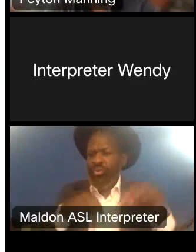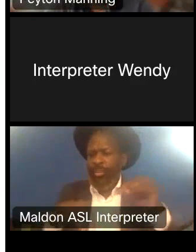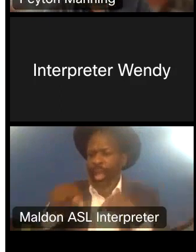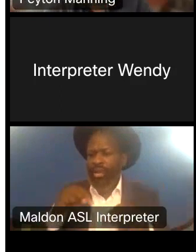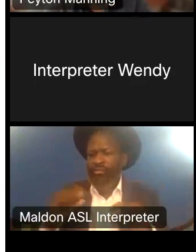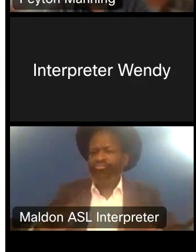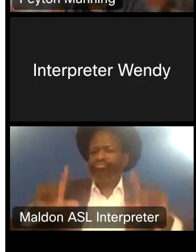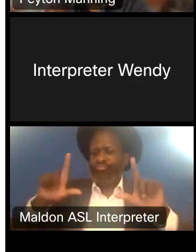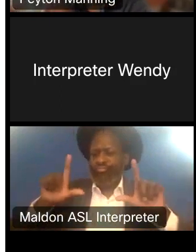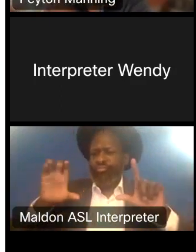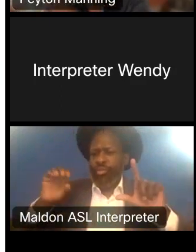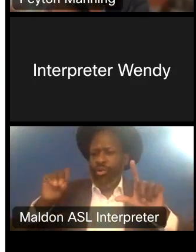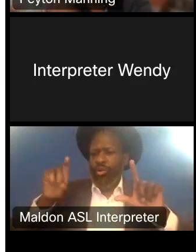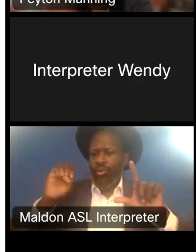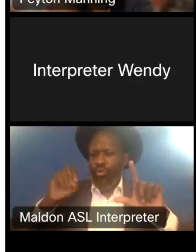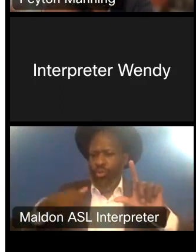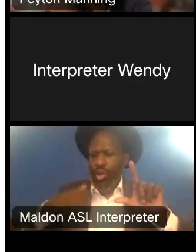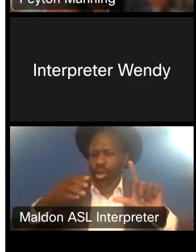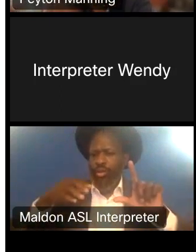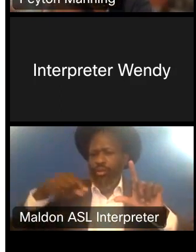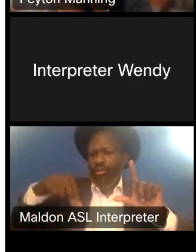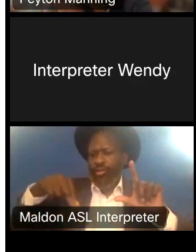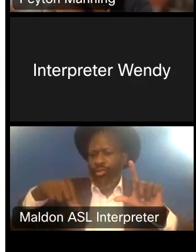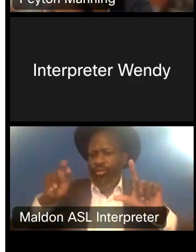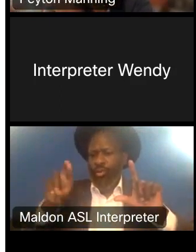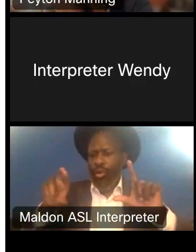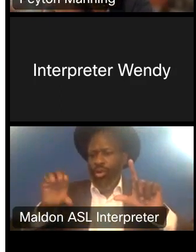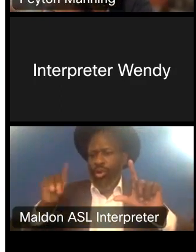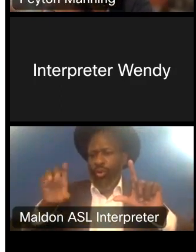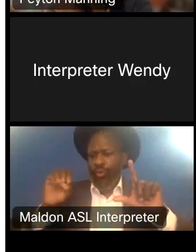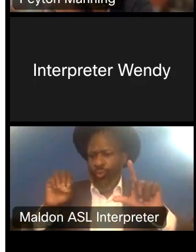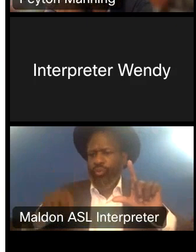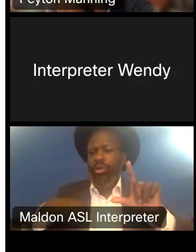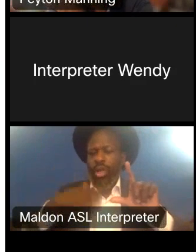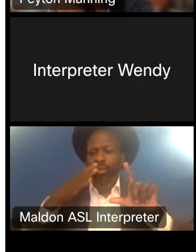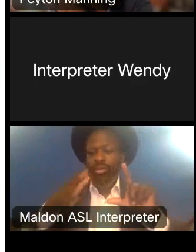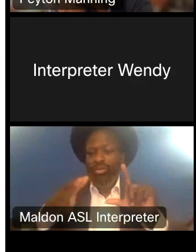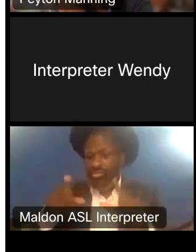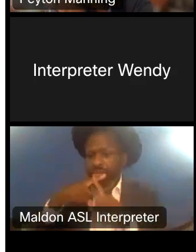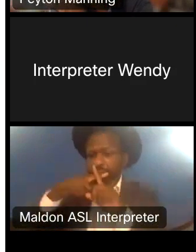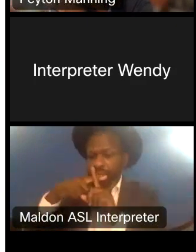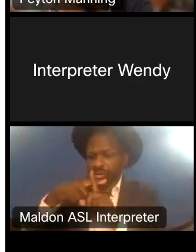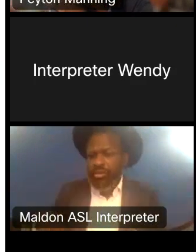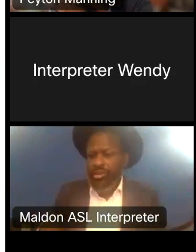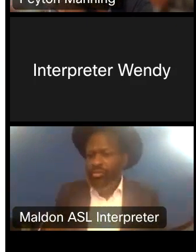us and I'll go ahead and present the next person. You should be on muted, Tongue.